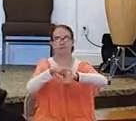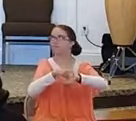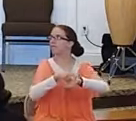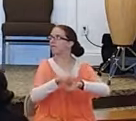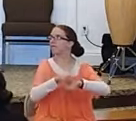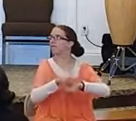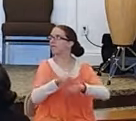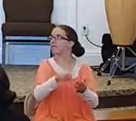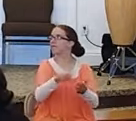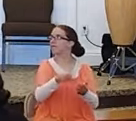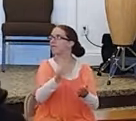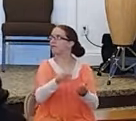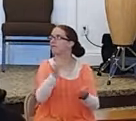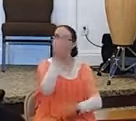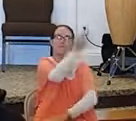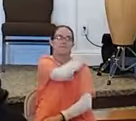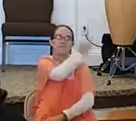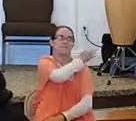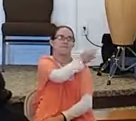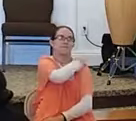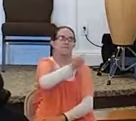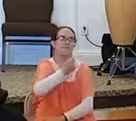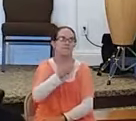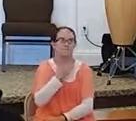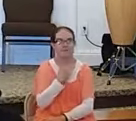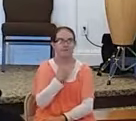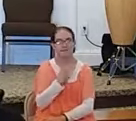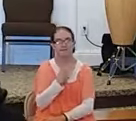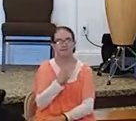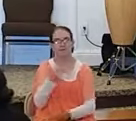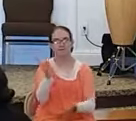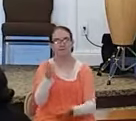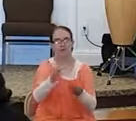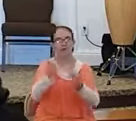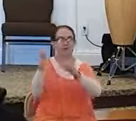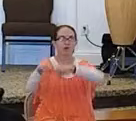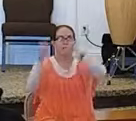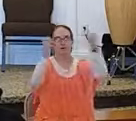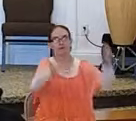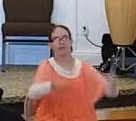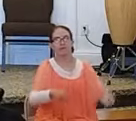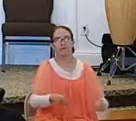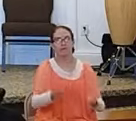and this is not patting me on the back, but man, the Holy Ghost was moving, and I was